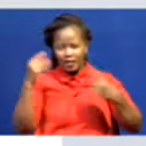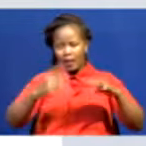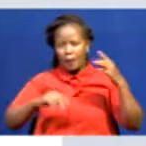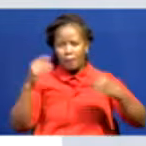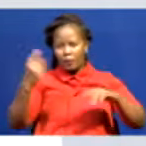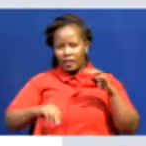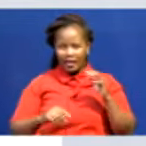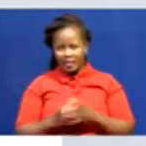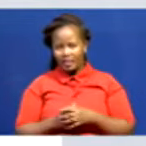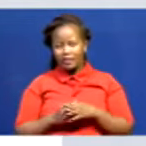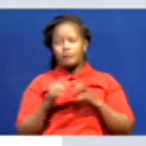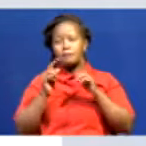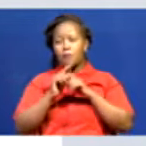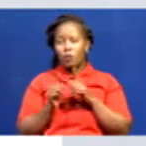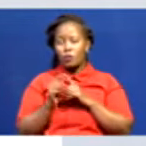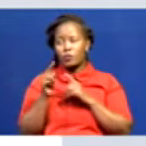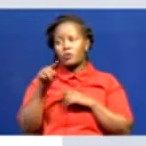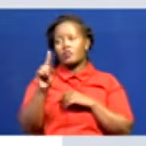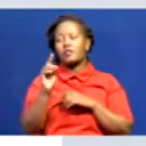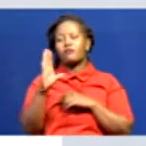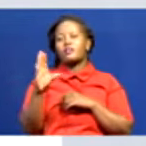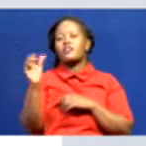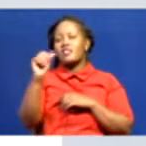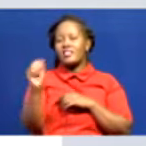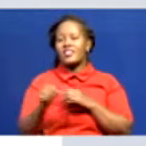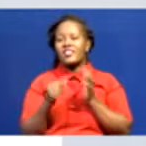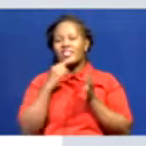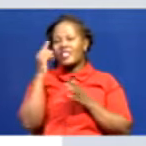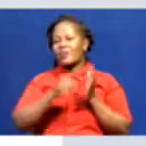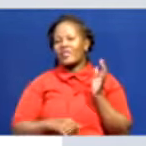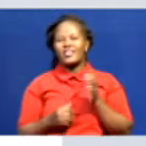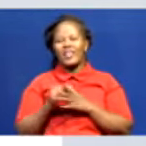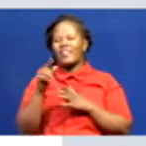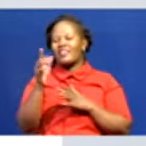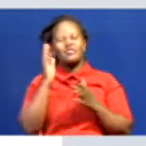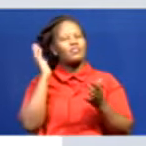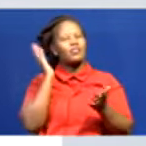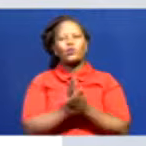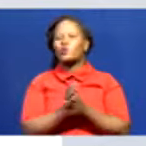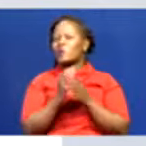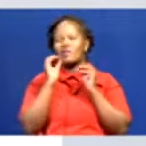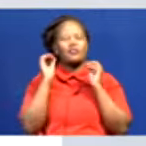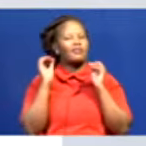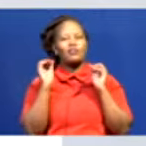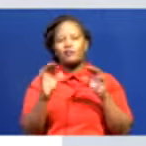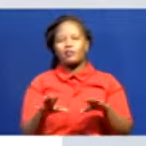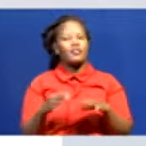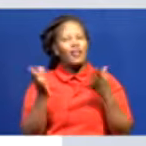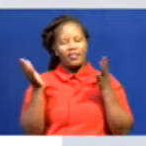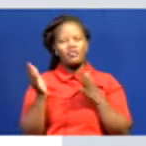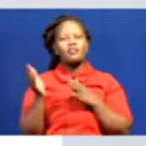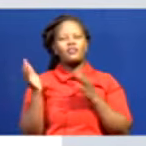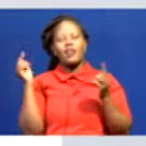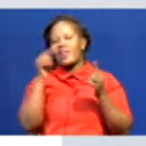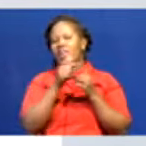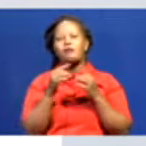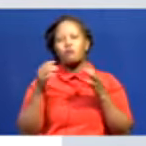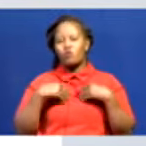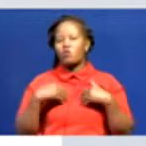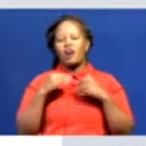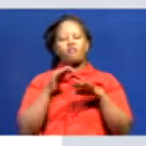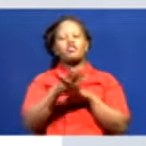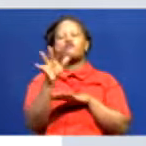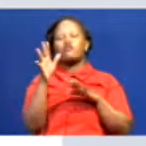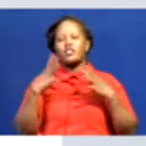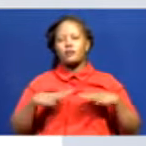And of course, he said those claims are false, malicious, and intended to distort public opinion regarding